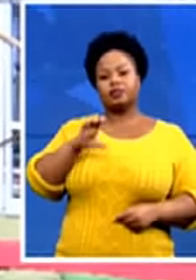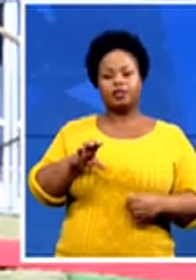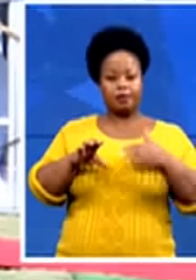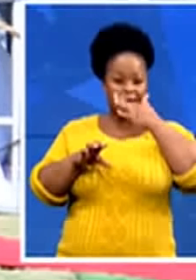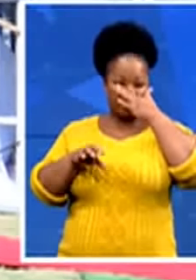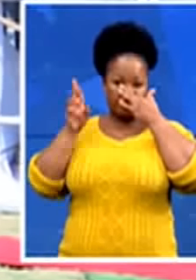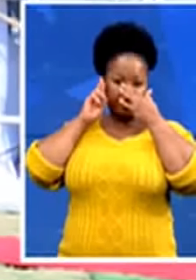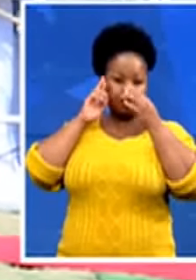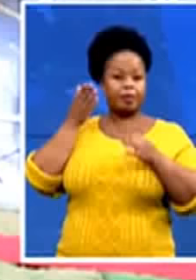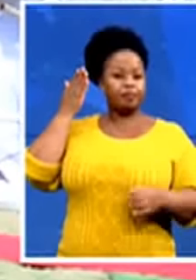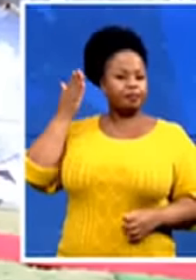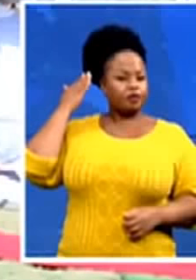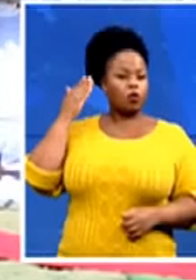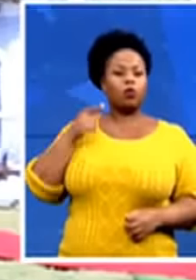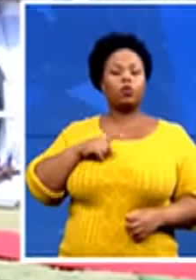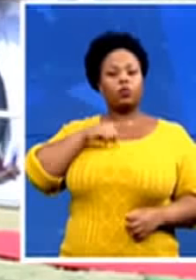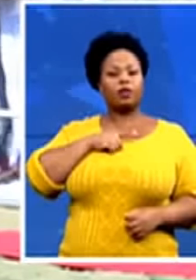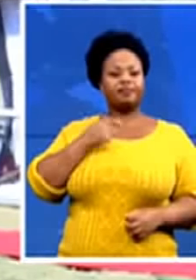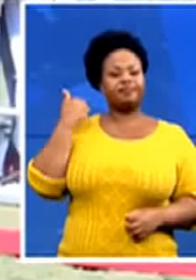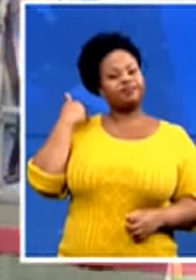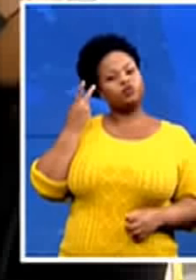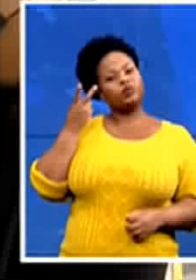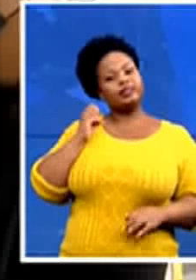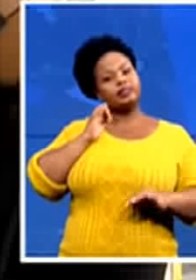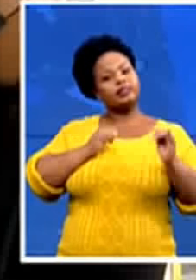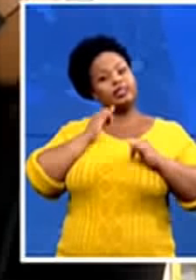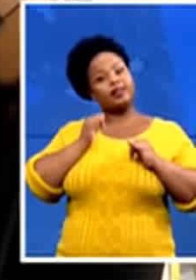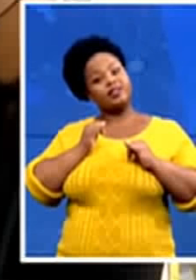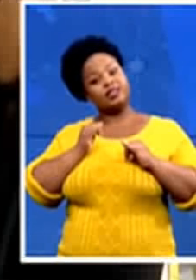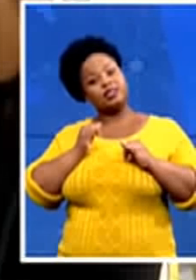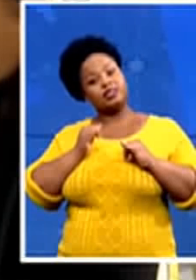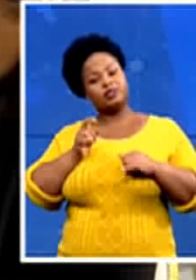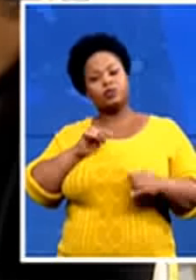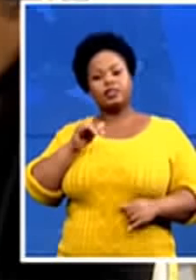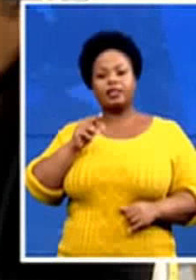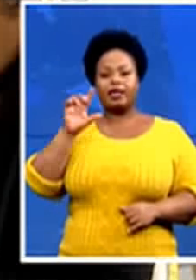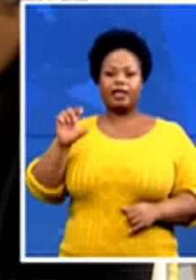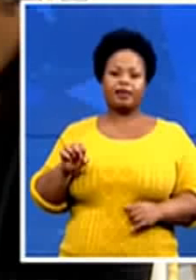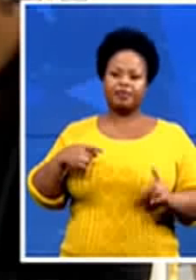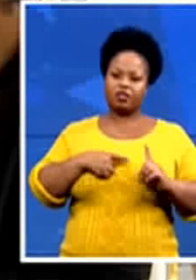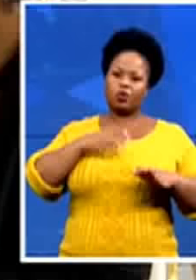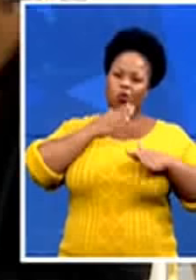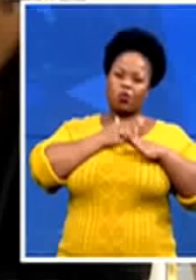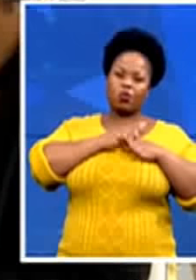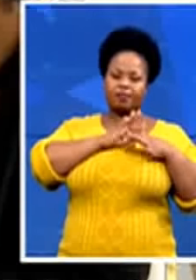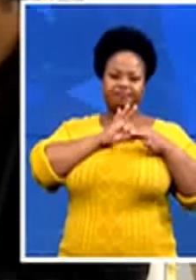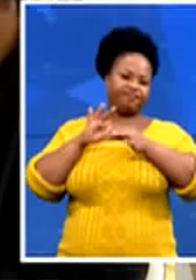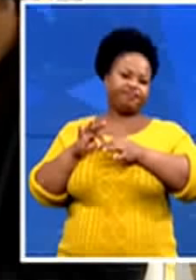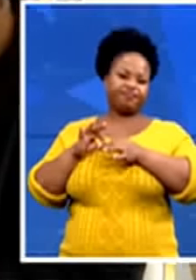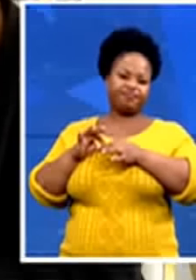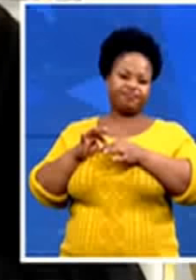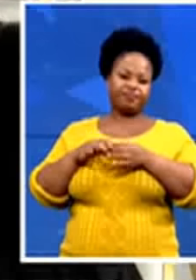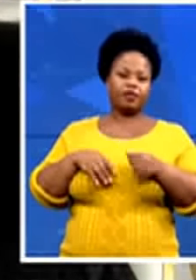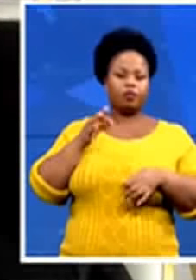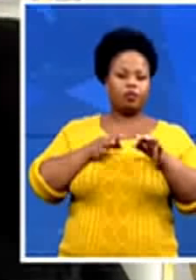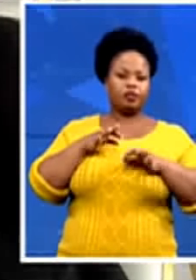in 2011, Zanele kaMagwaza-Msibi worked very closely, or her party worked very closely with the